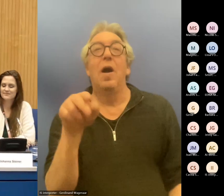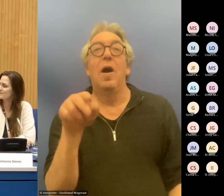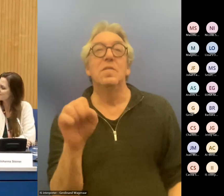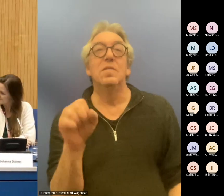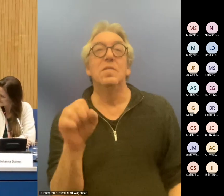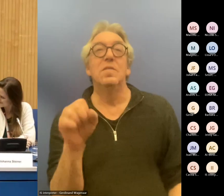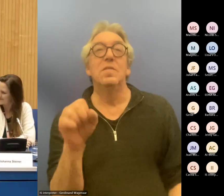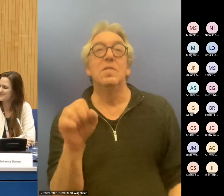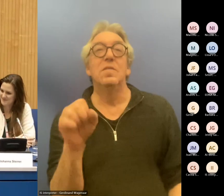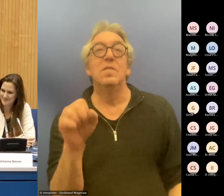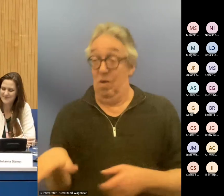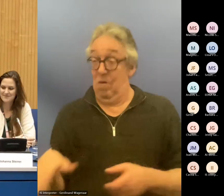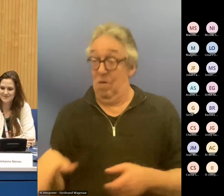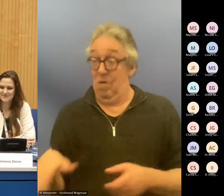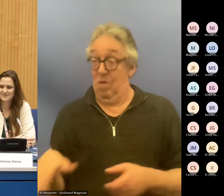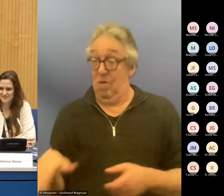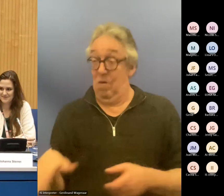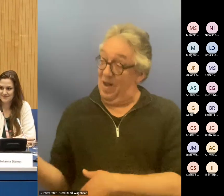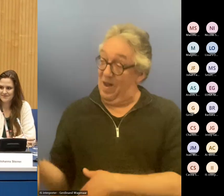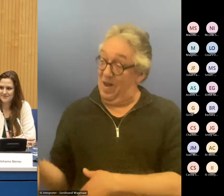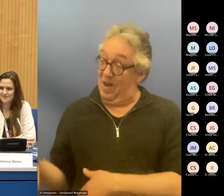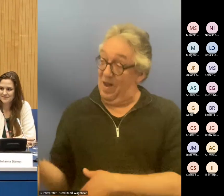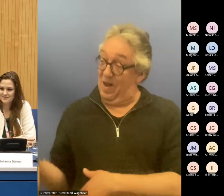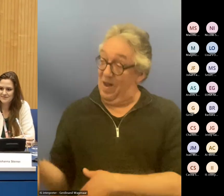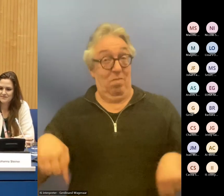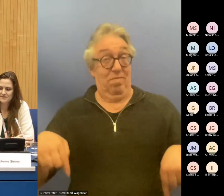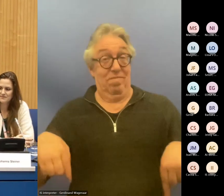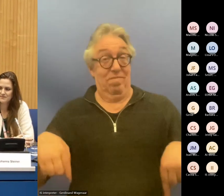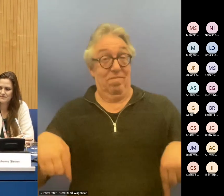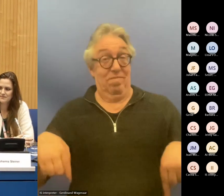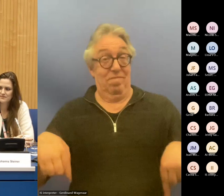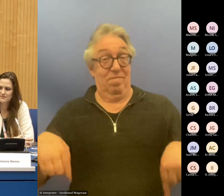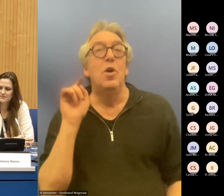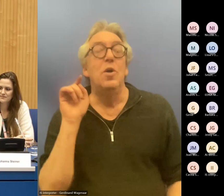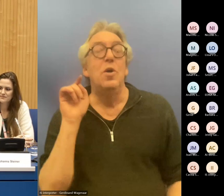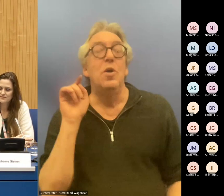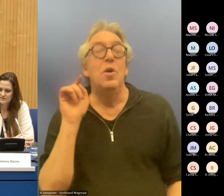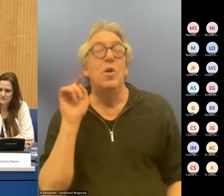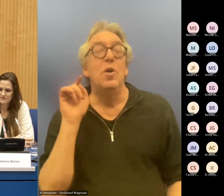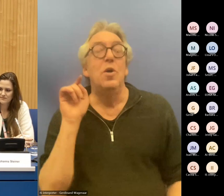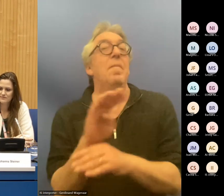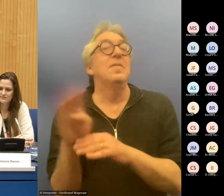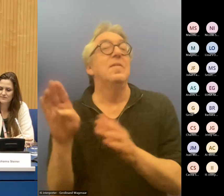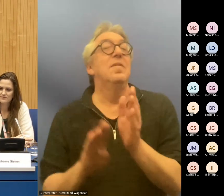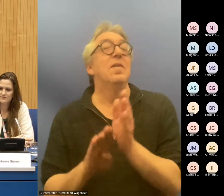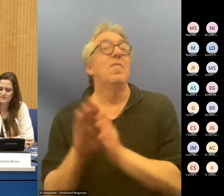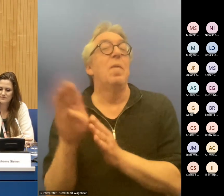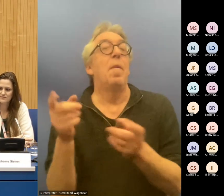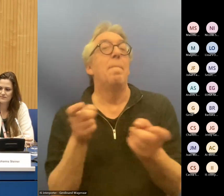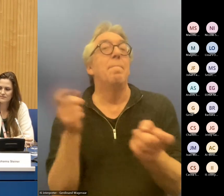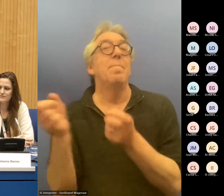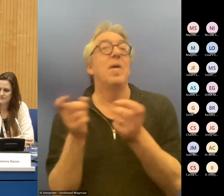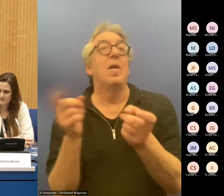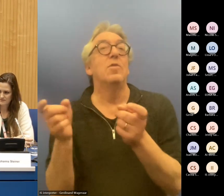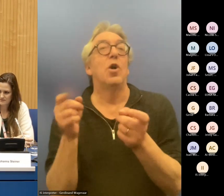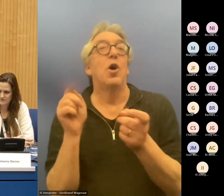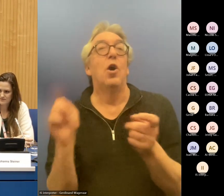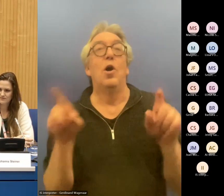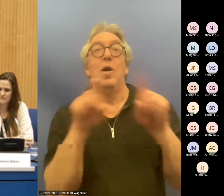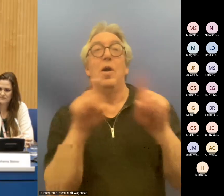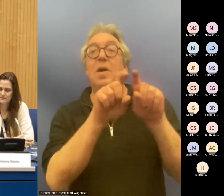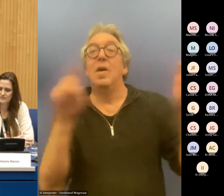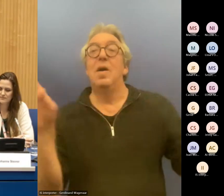so local this time. And she's a senior learning and business development manager in the company called Linvago,